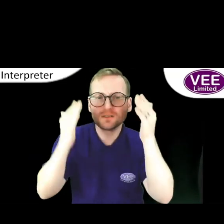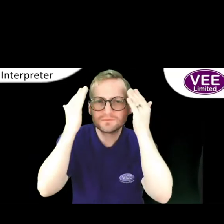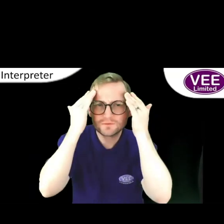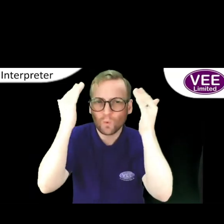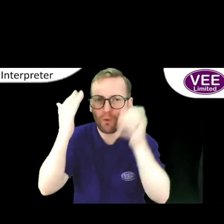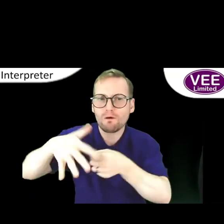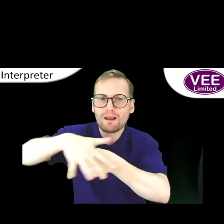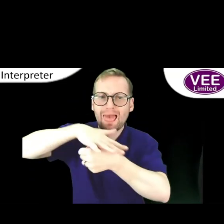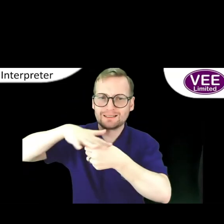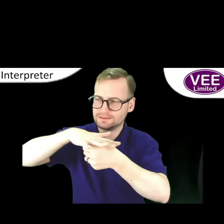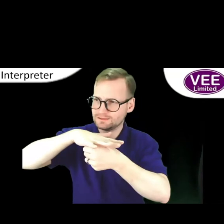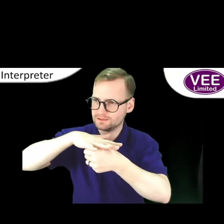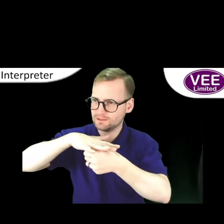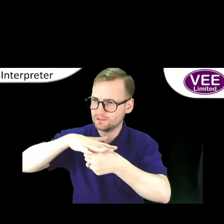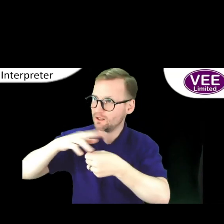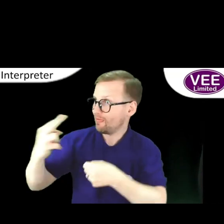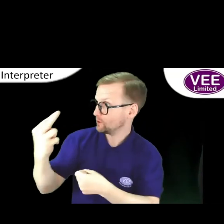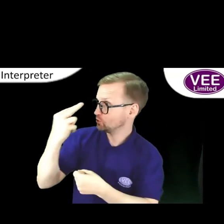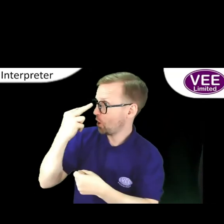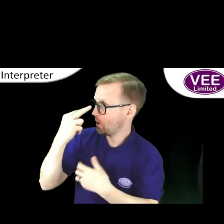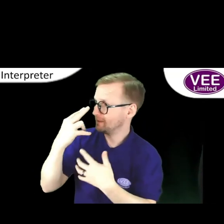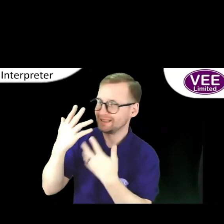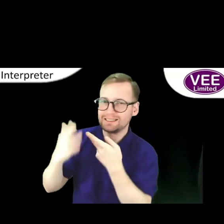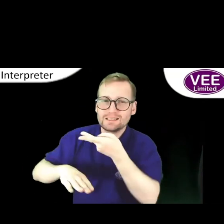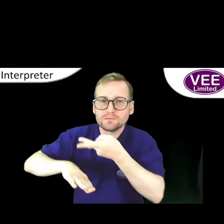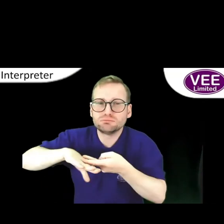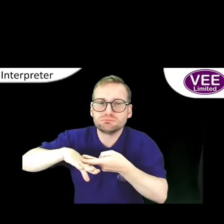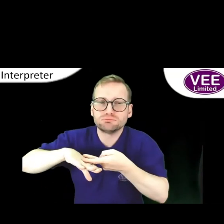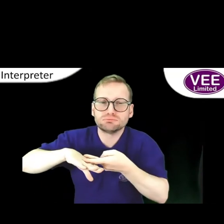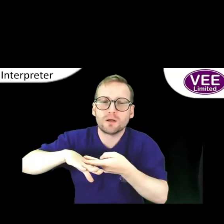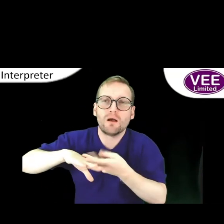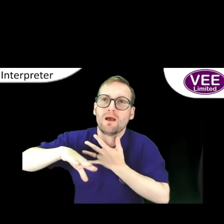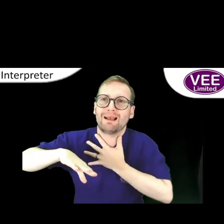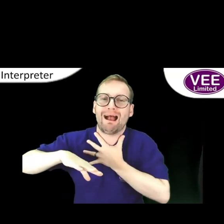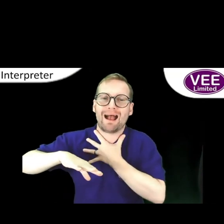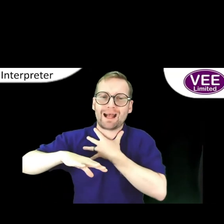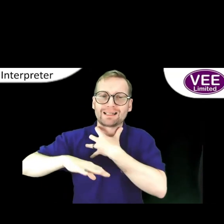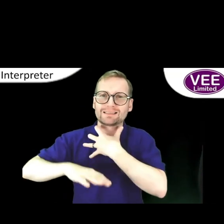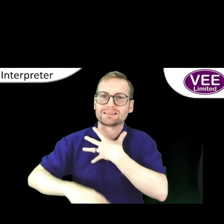They watched as we lay gasping on the sands.